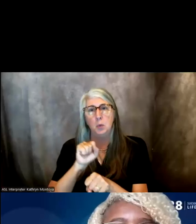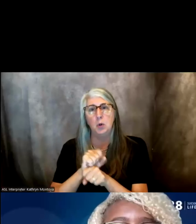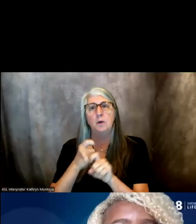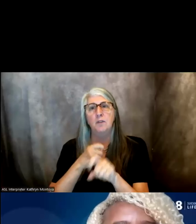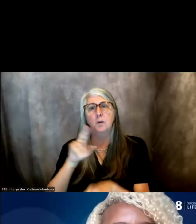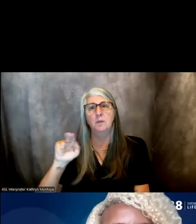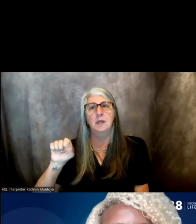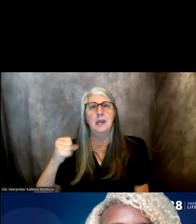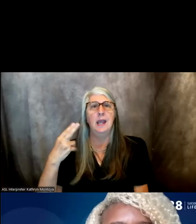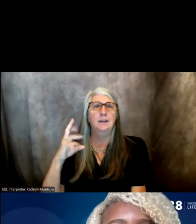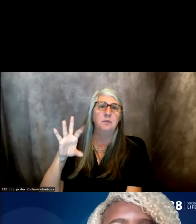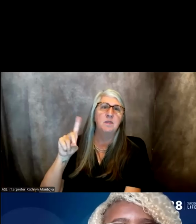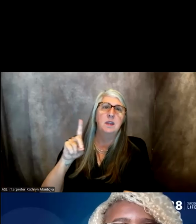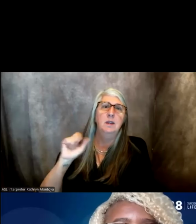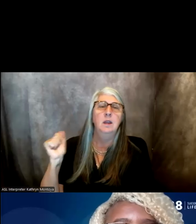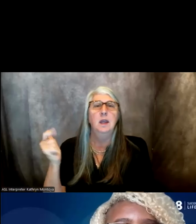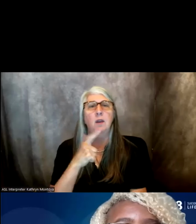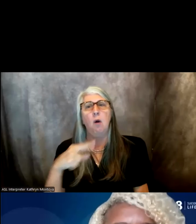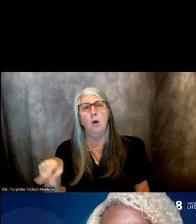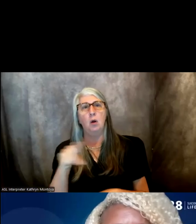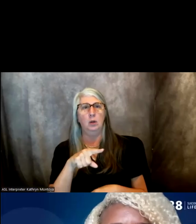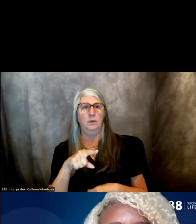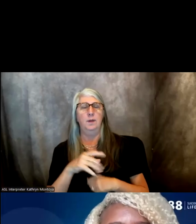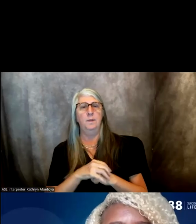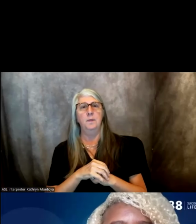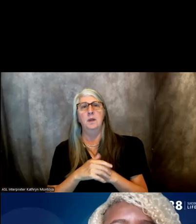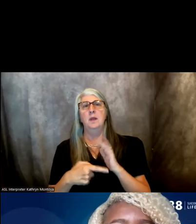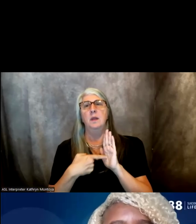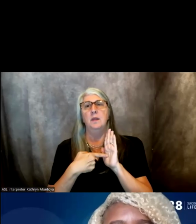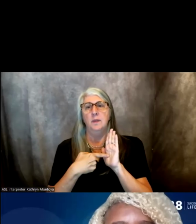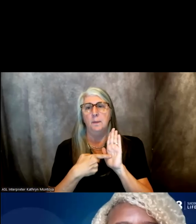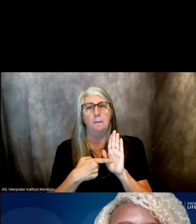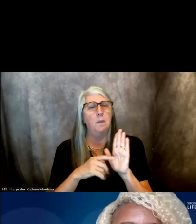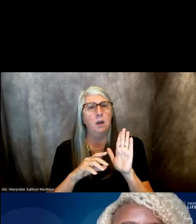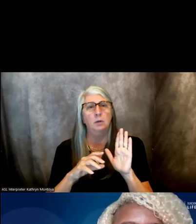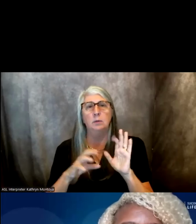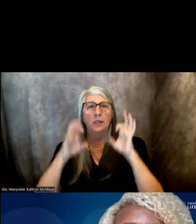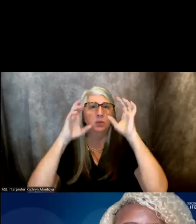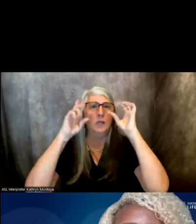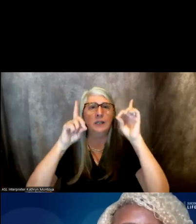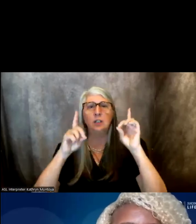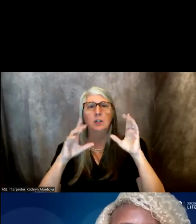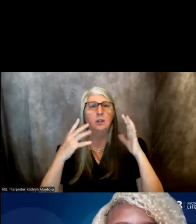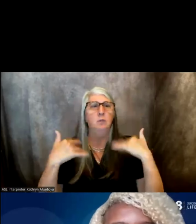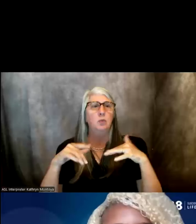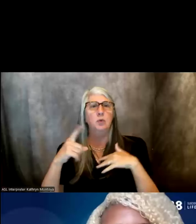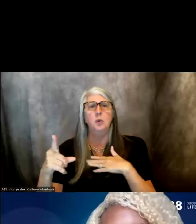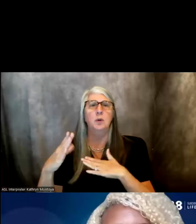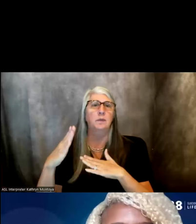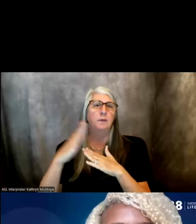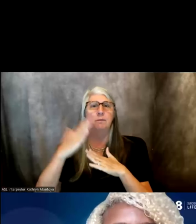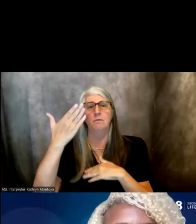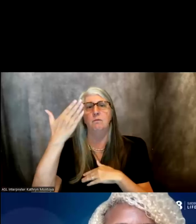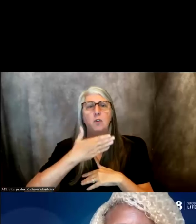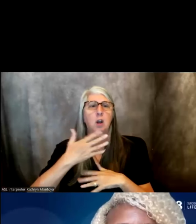NASHBID, all of the papers, the model legislation. You all are really at the forefront and very helpful